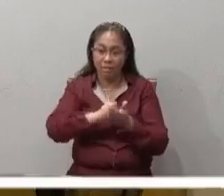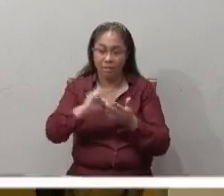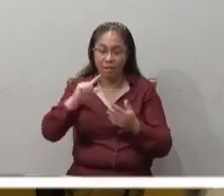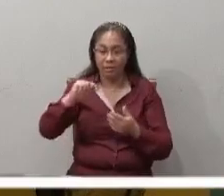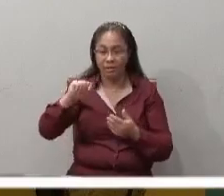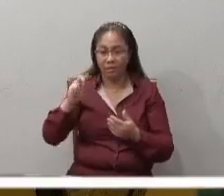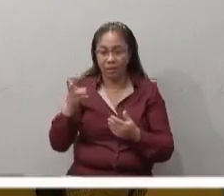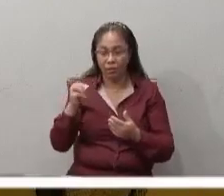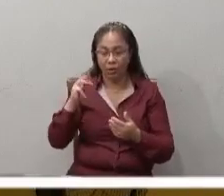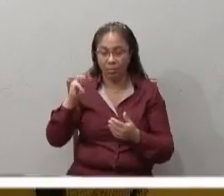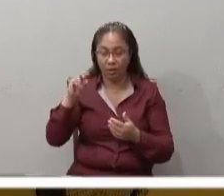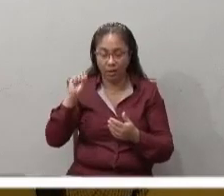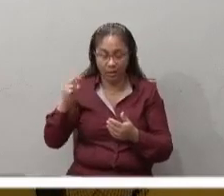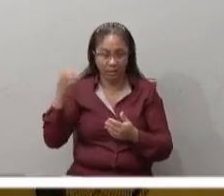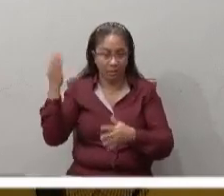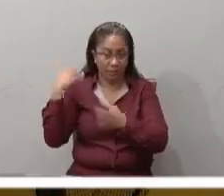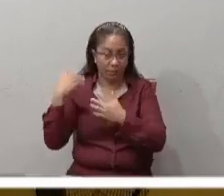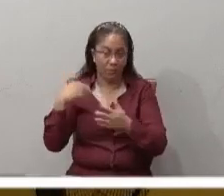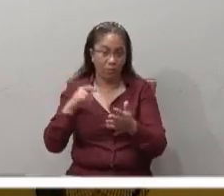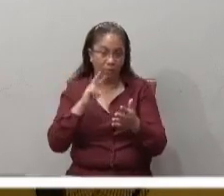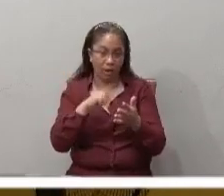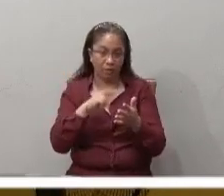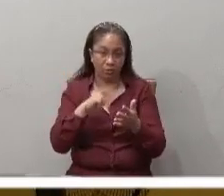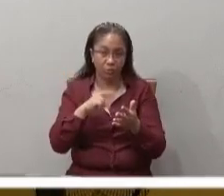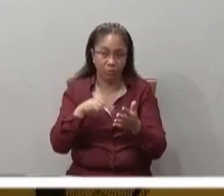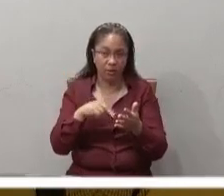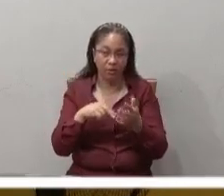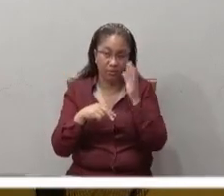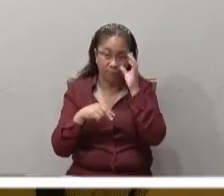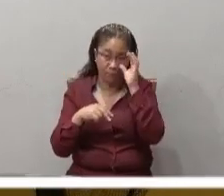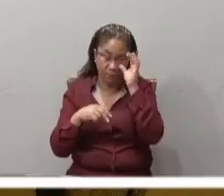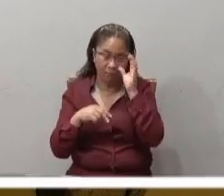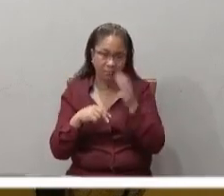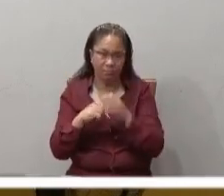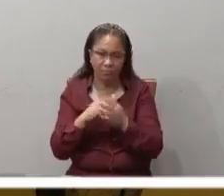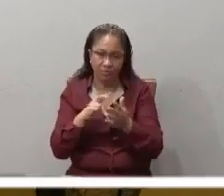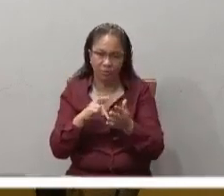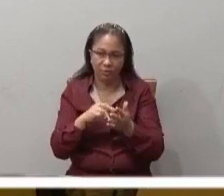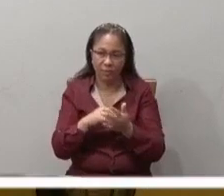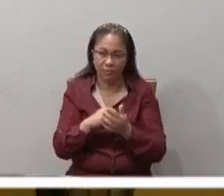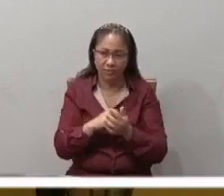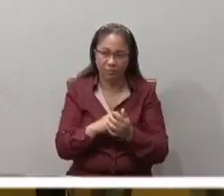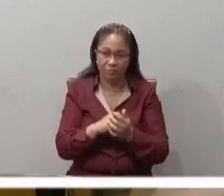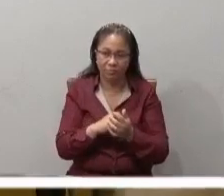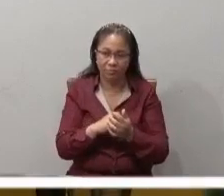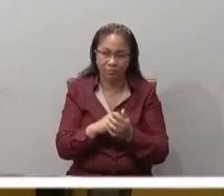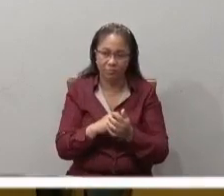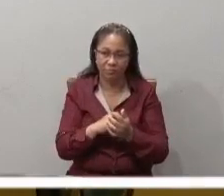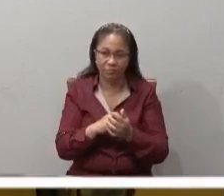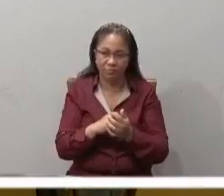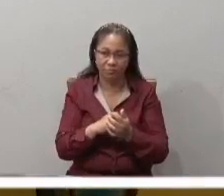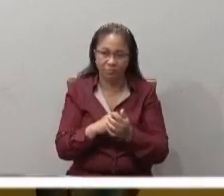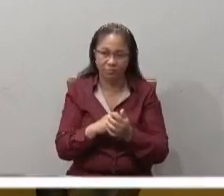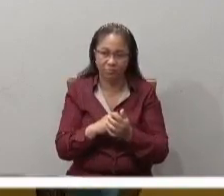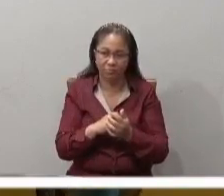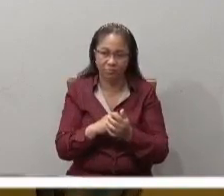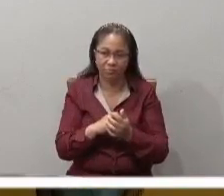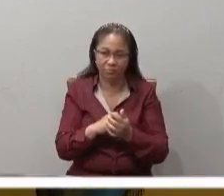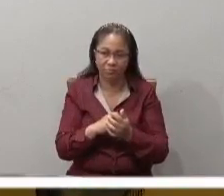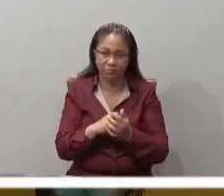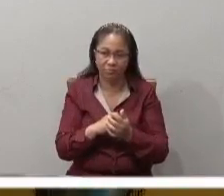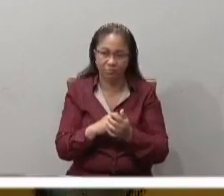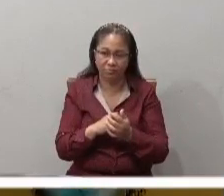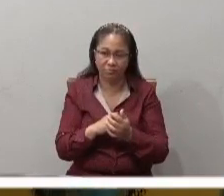Summa Theologica, the most powerful, profound, prophetic work of theology that had ever been written at that